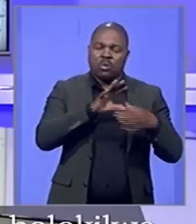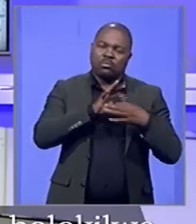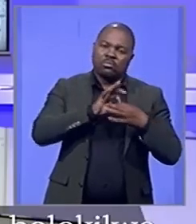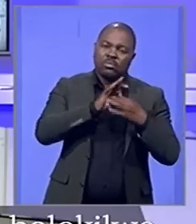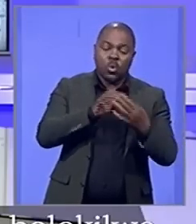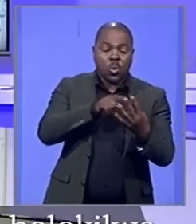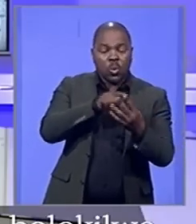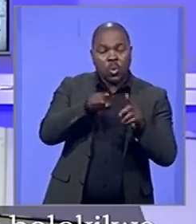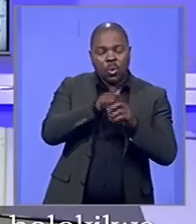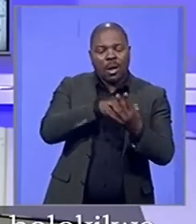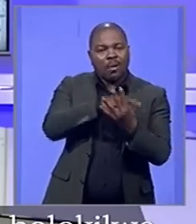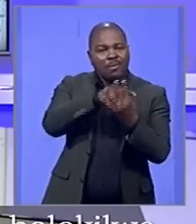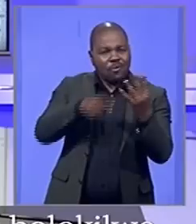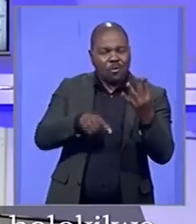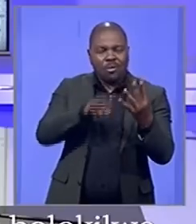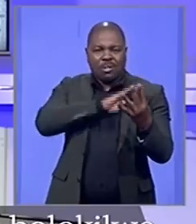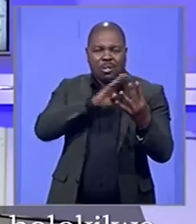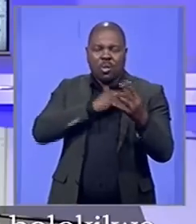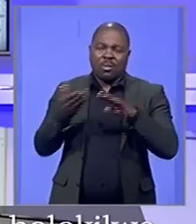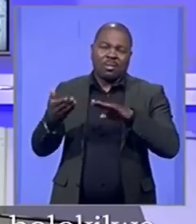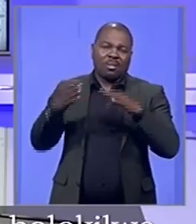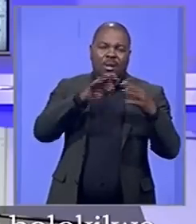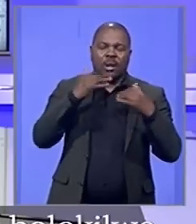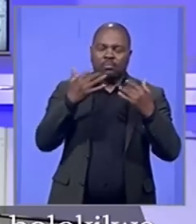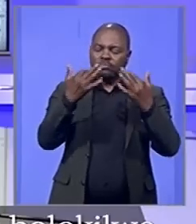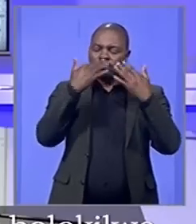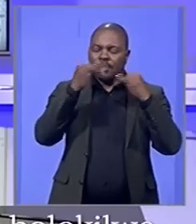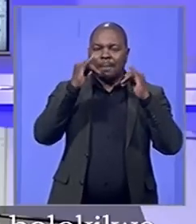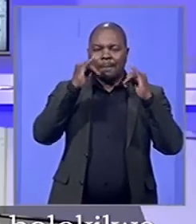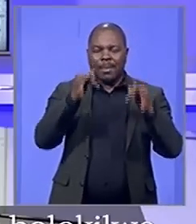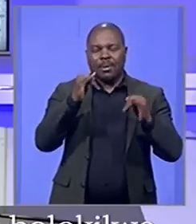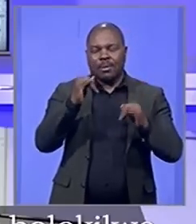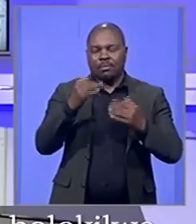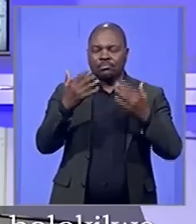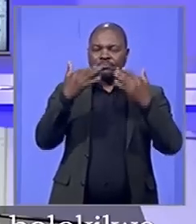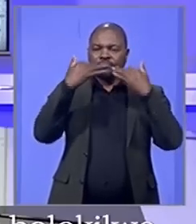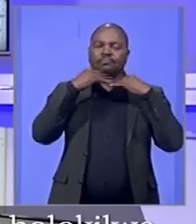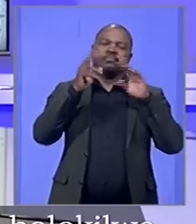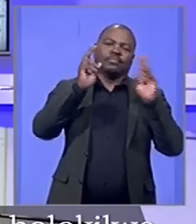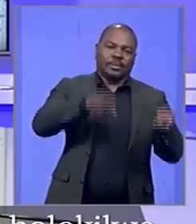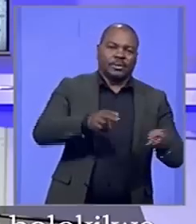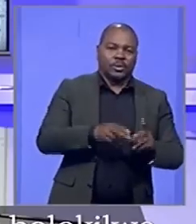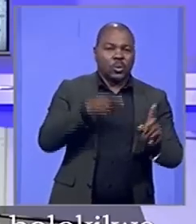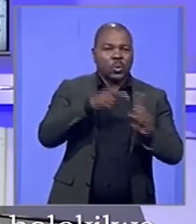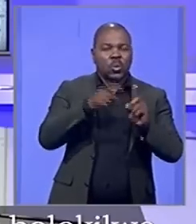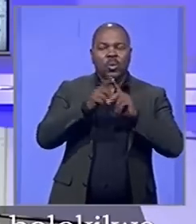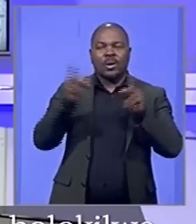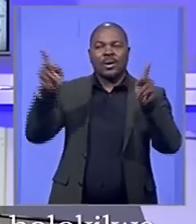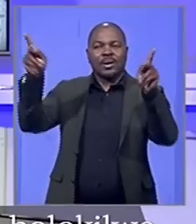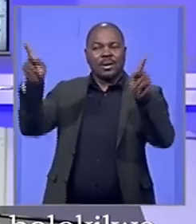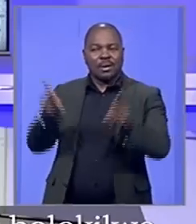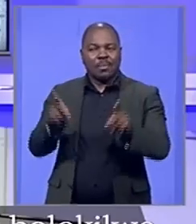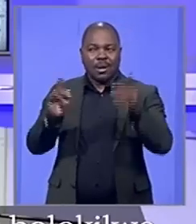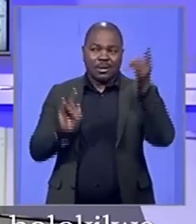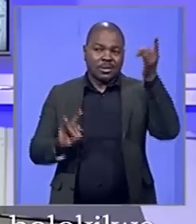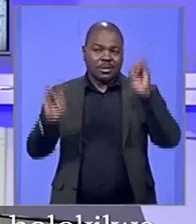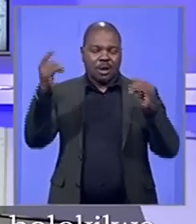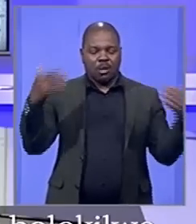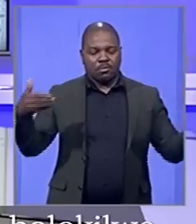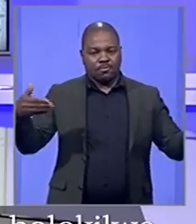a tlhokafetseng ka setlhogo mo go se go dumelwang e le go hema carbon monoxide. O boloketswe kwa toropong ya Gabo ya